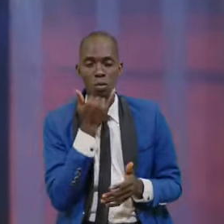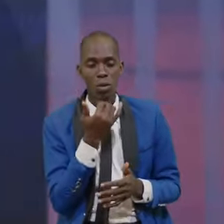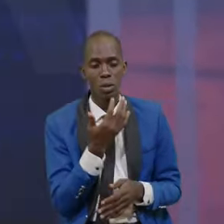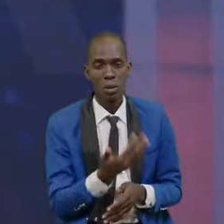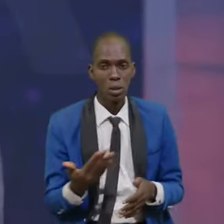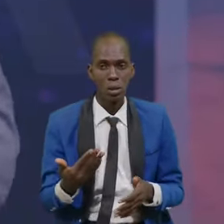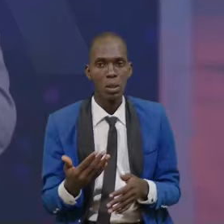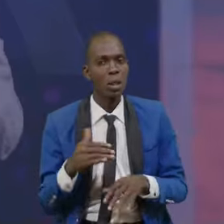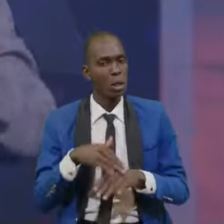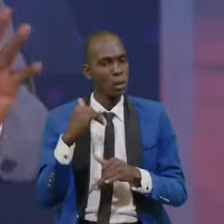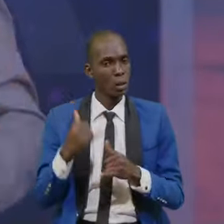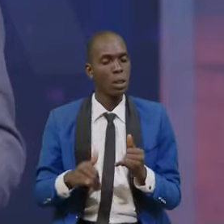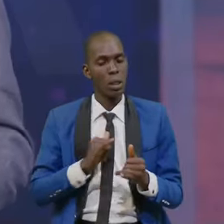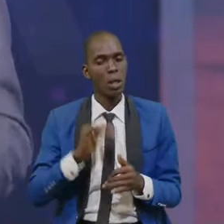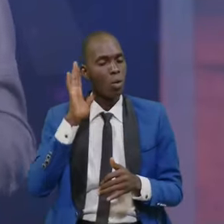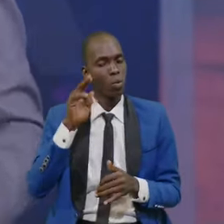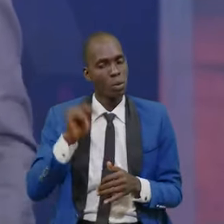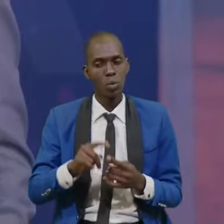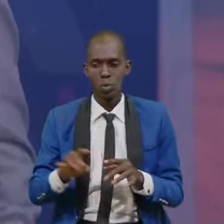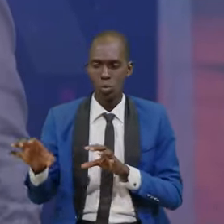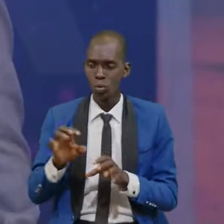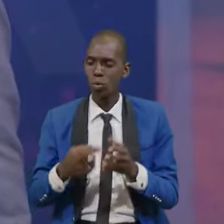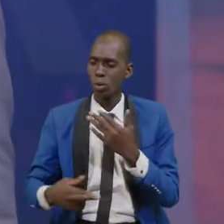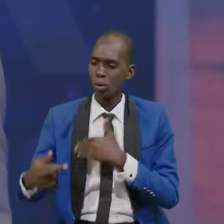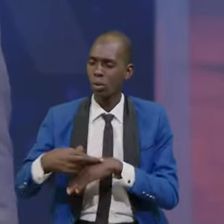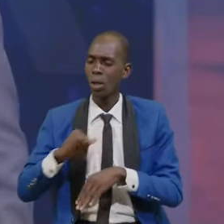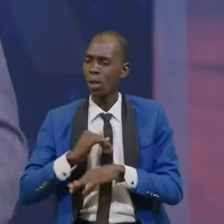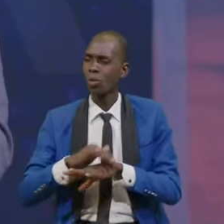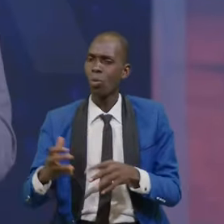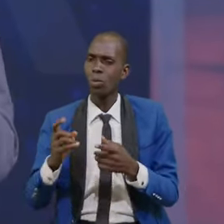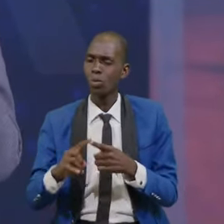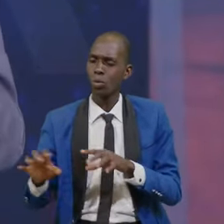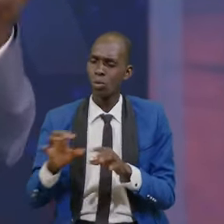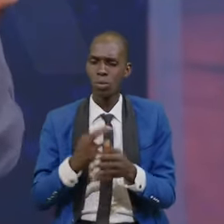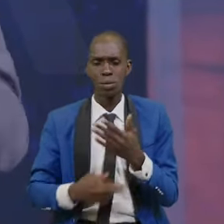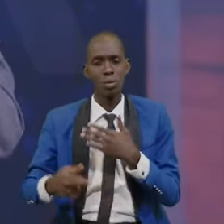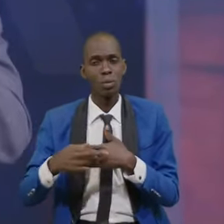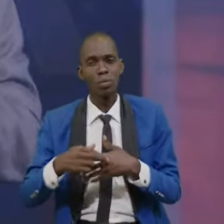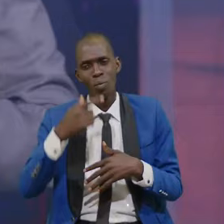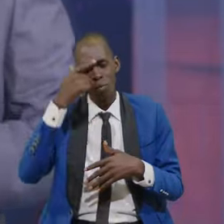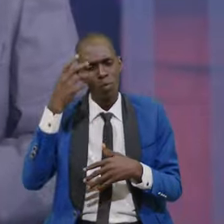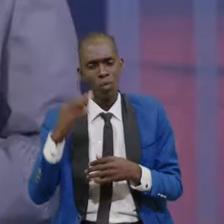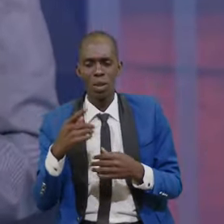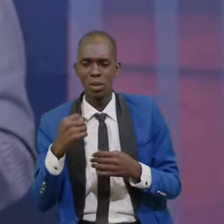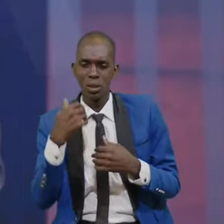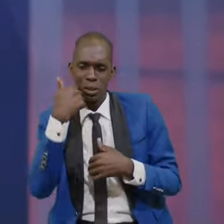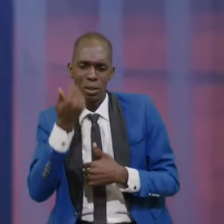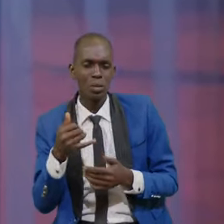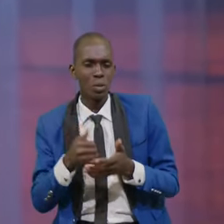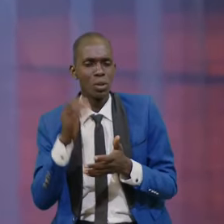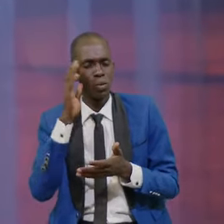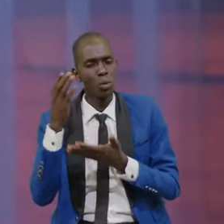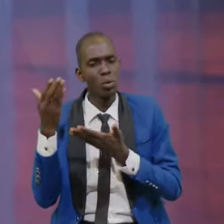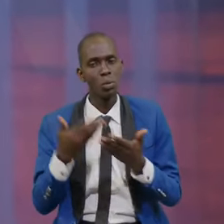have to make restitution, and I don't want that. I don't want to make, you know, restitution because of the shame it will bring, and therefore